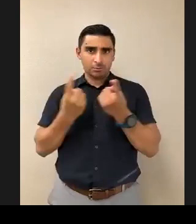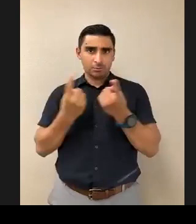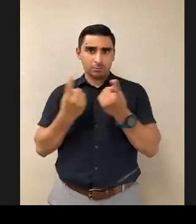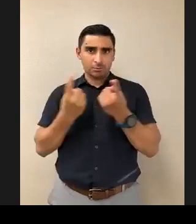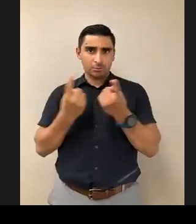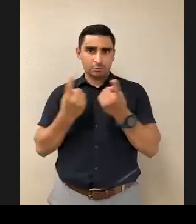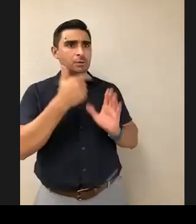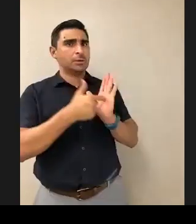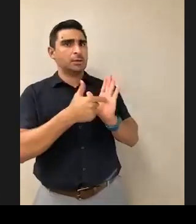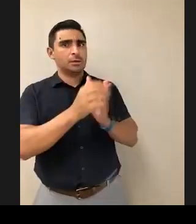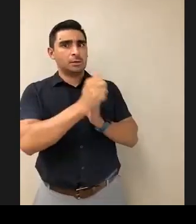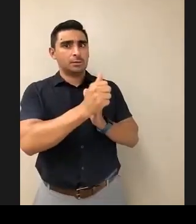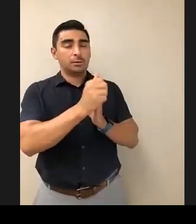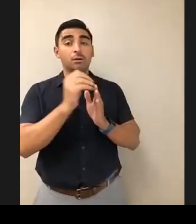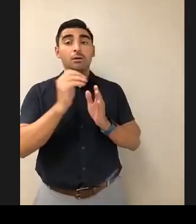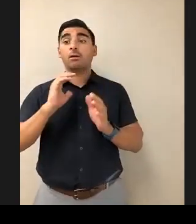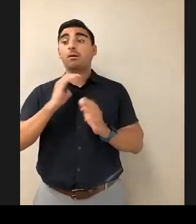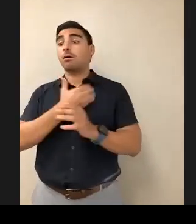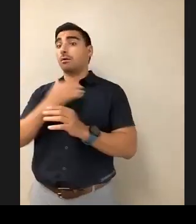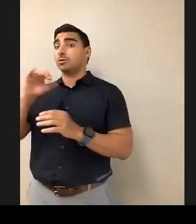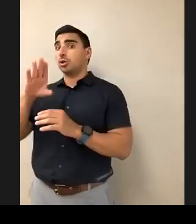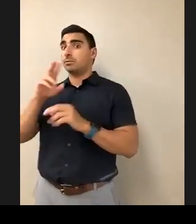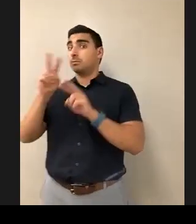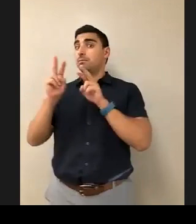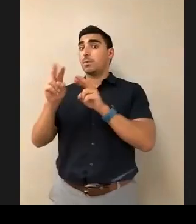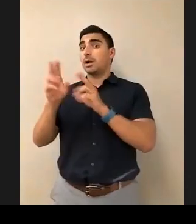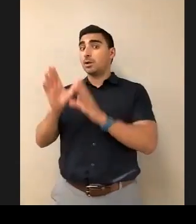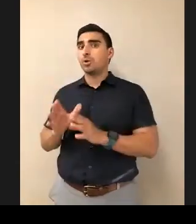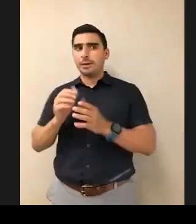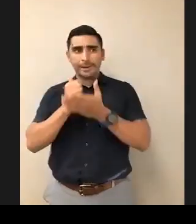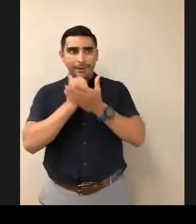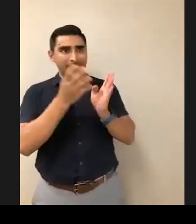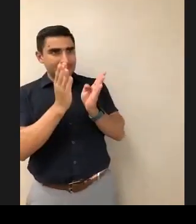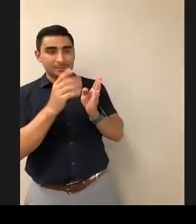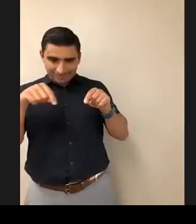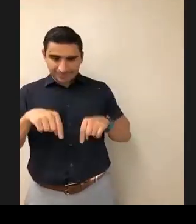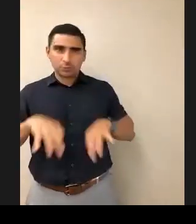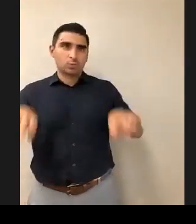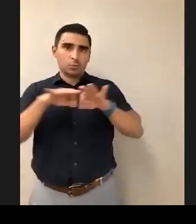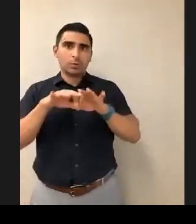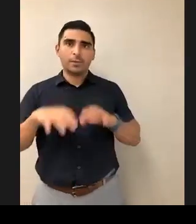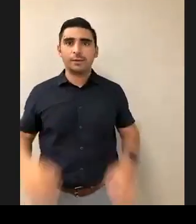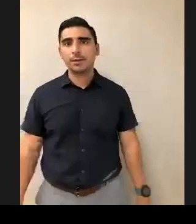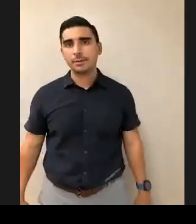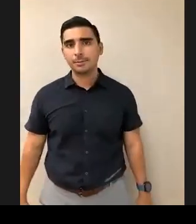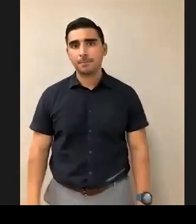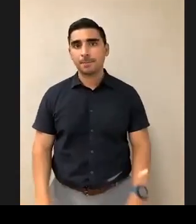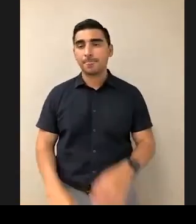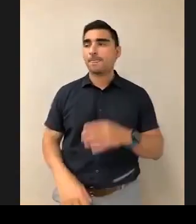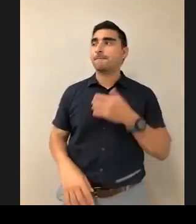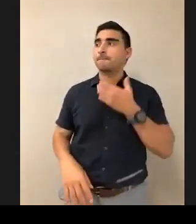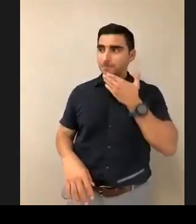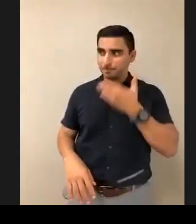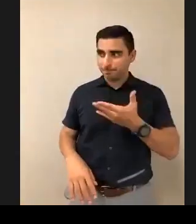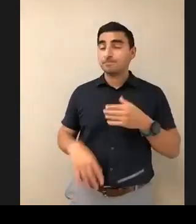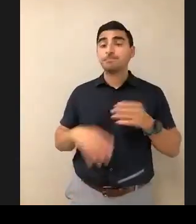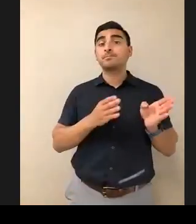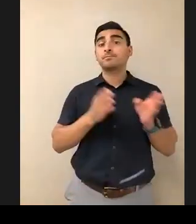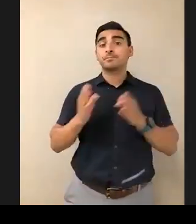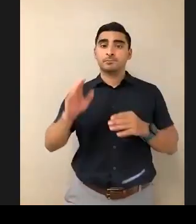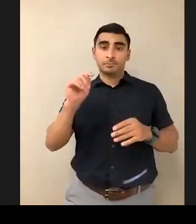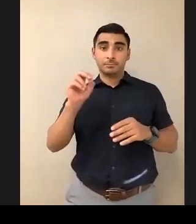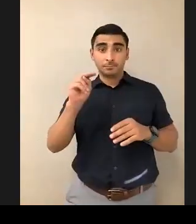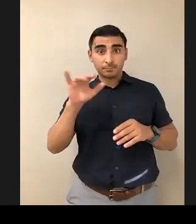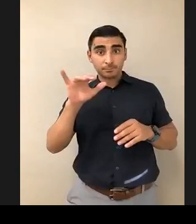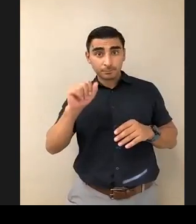job would be to convince them that this is something worth doing. Thank you. Tanya?